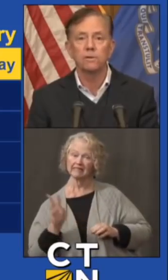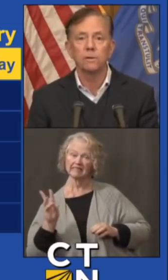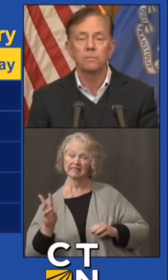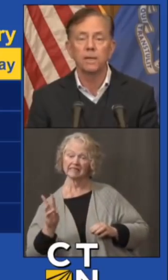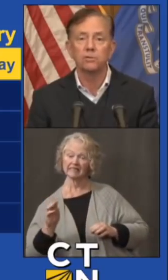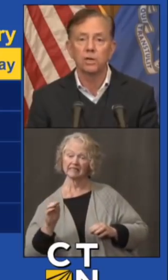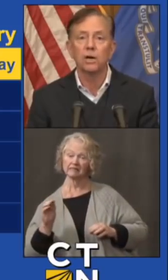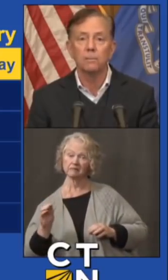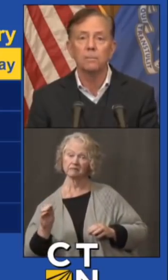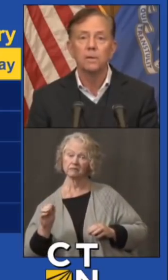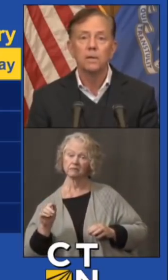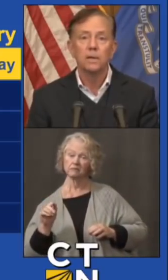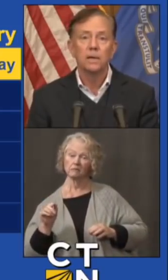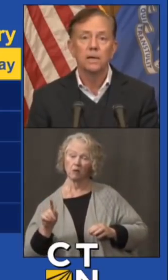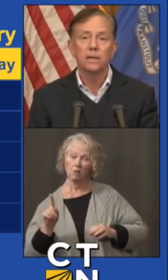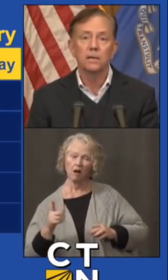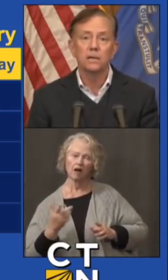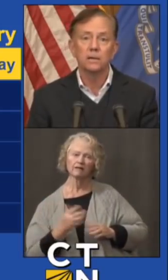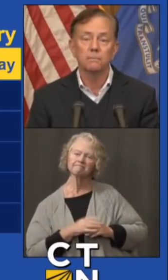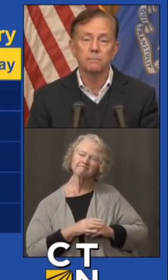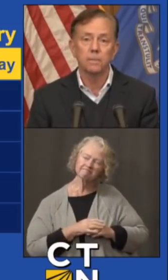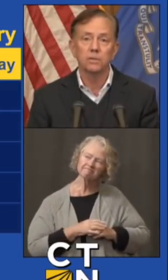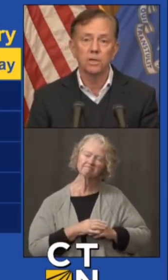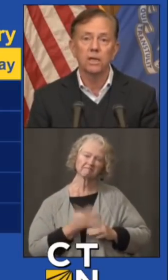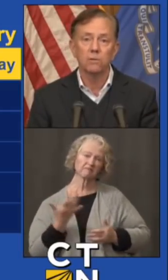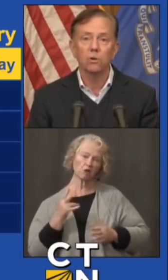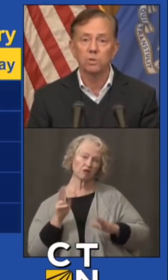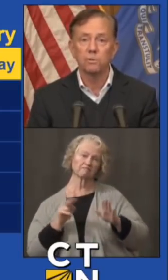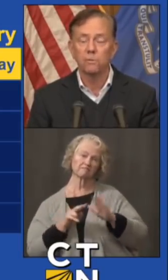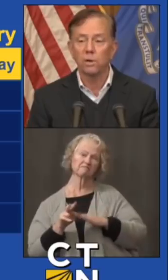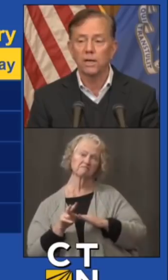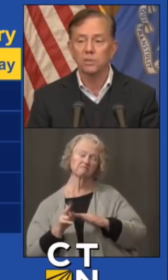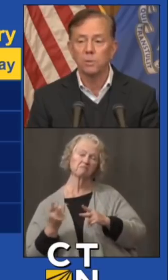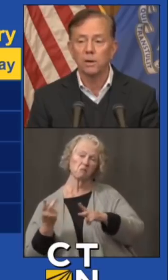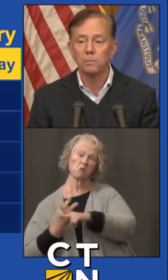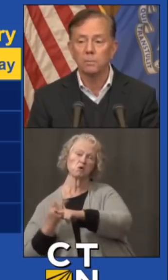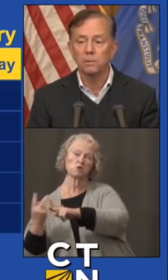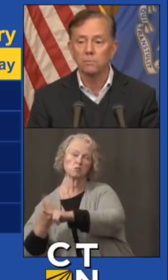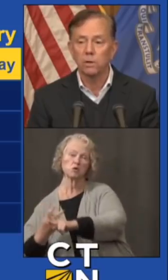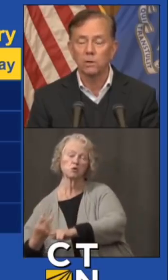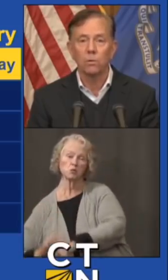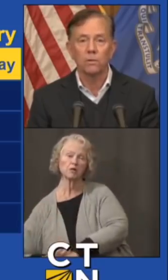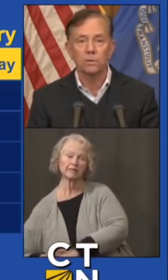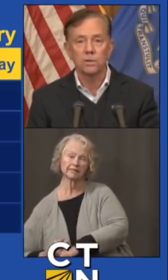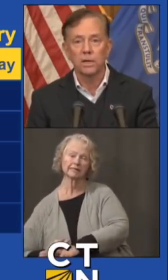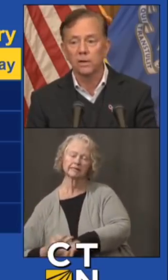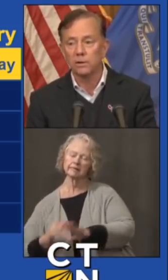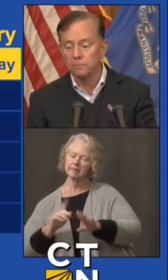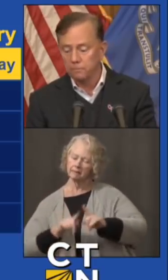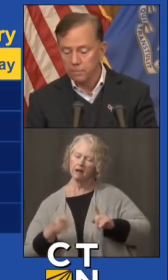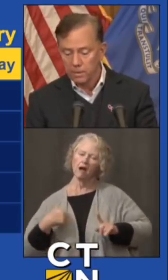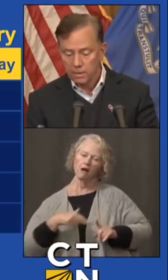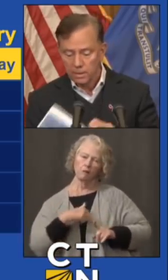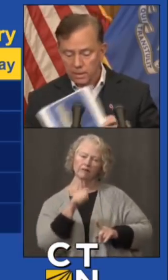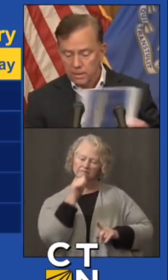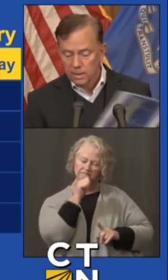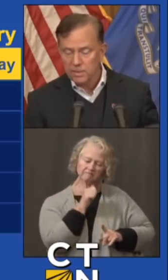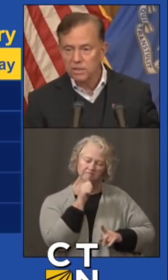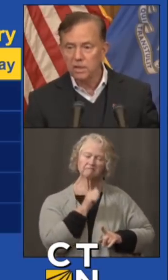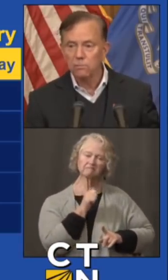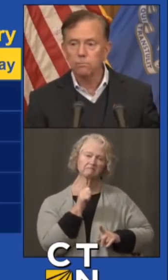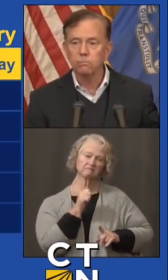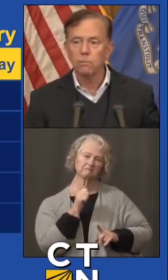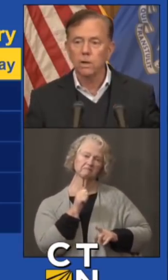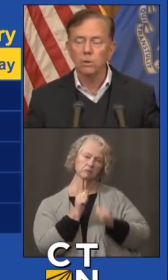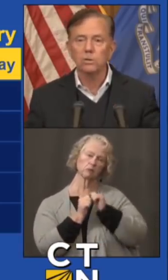harbinger of things to come. And it's going to get worse before it gets better, but we're going to weather it together. Let me